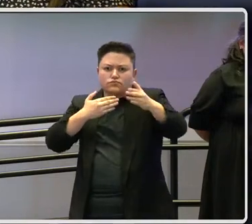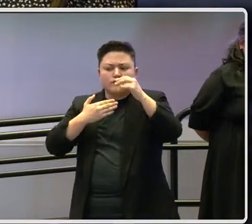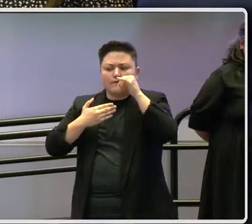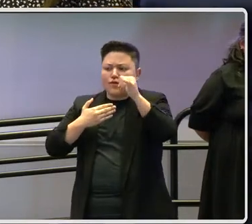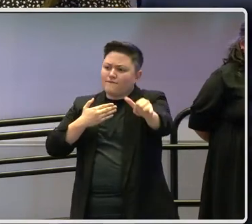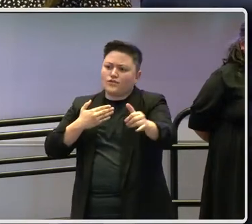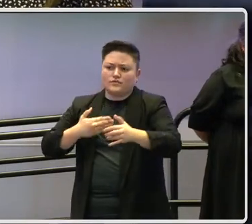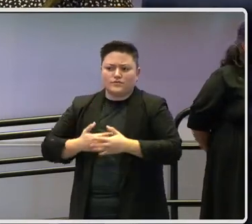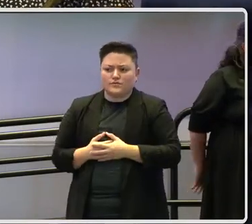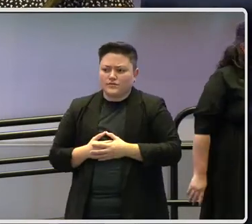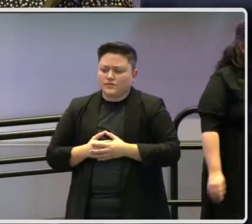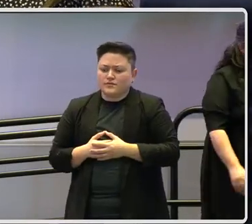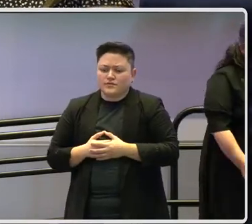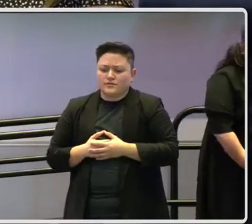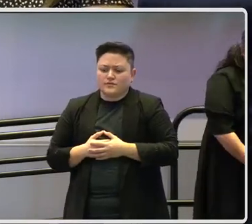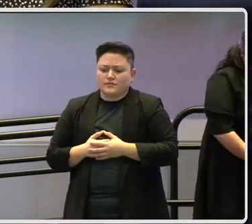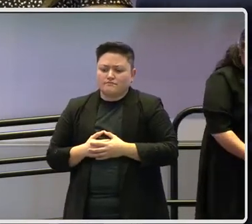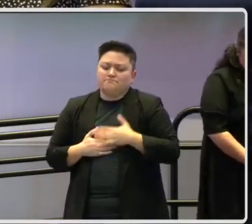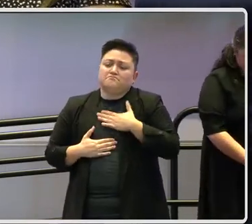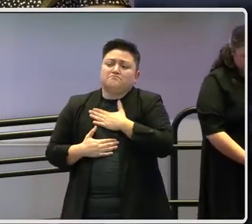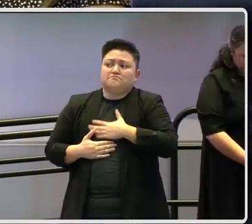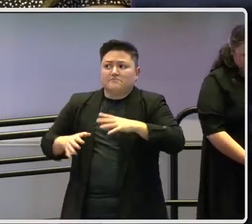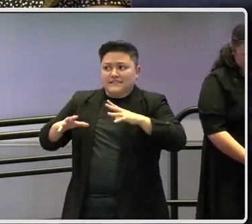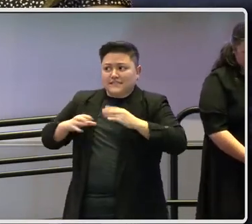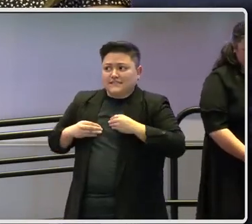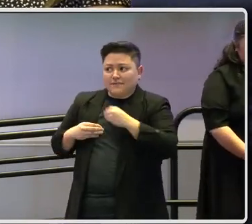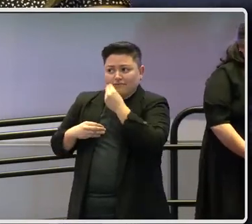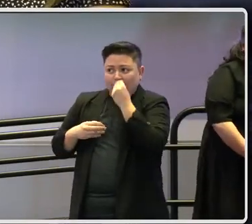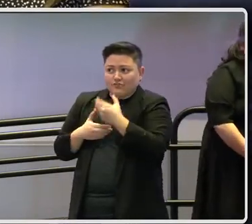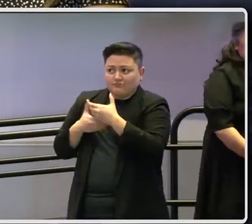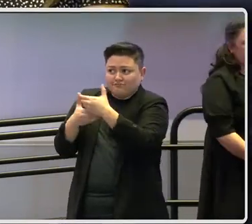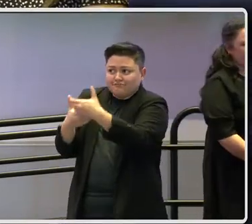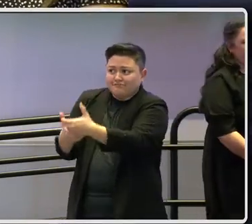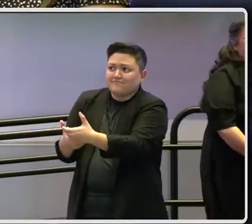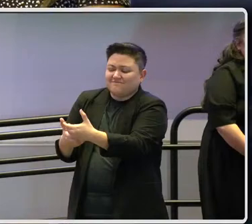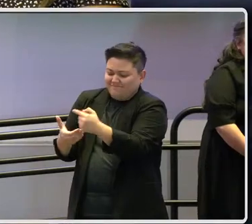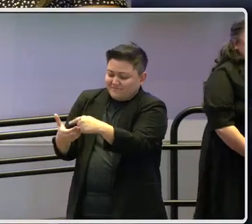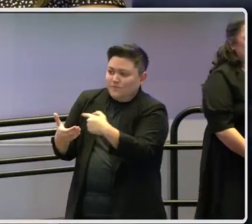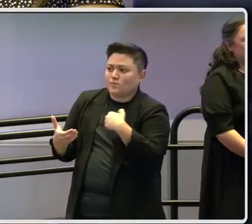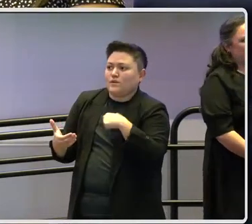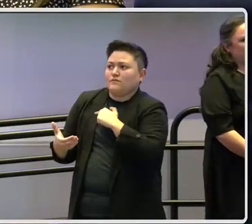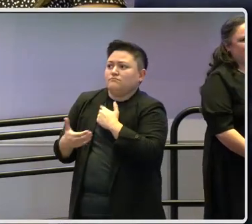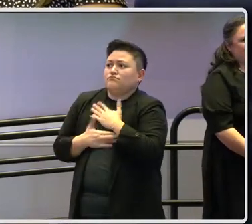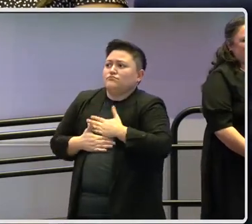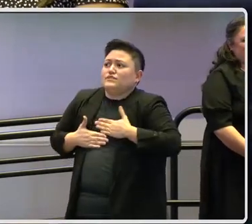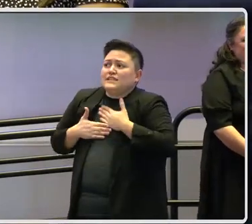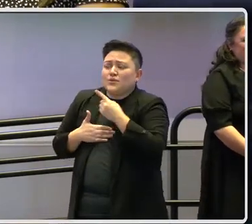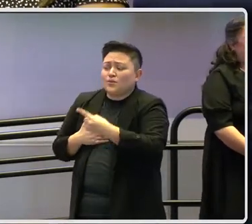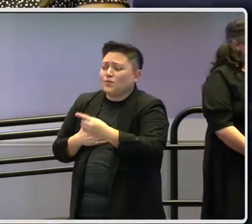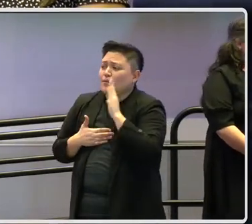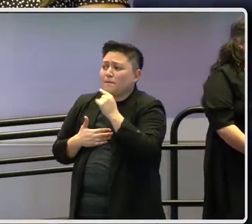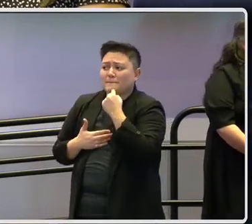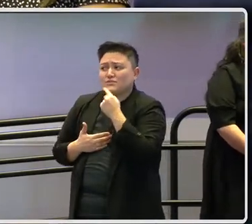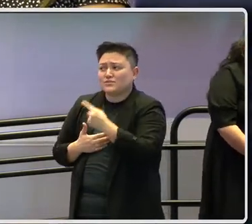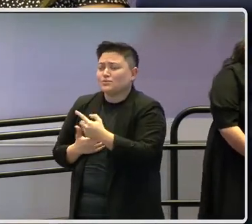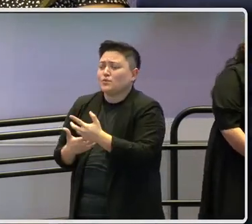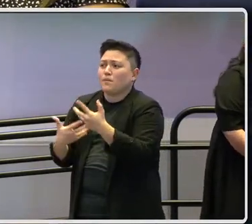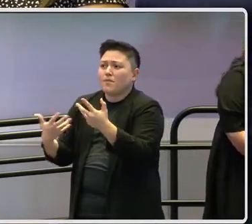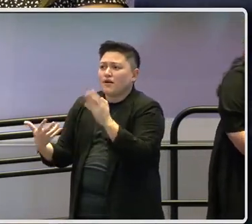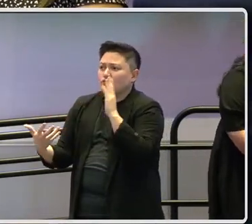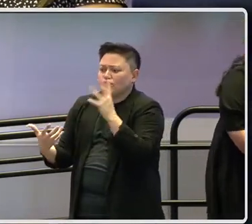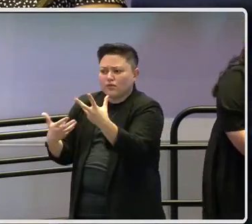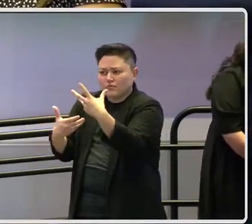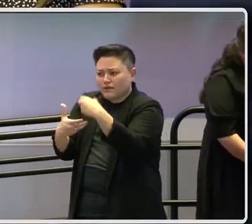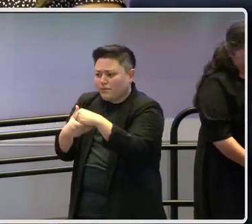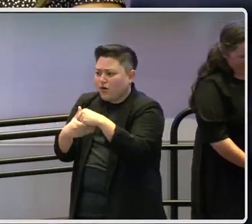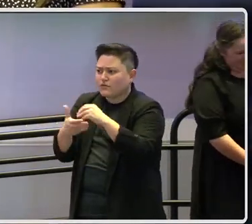impact students for years to come. Please accept this bouquet as a token of our appreciation. We will miss you tremendously. You will always be a part of the